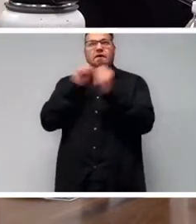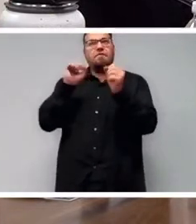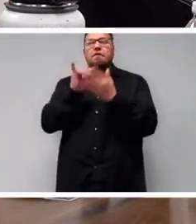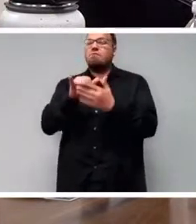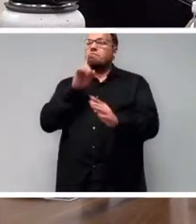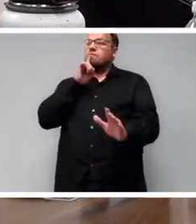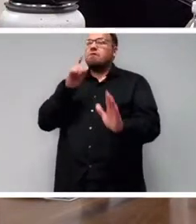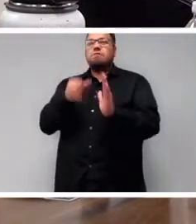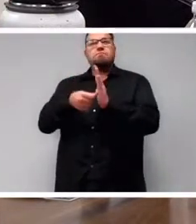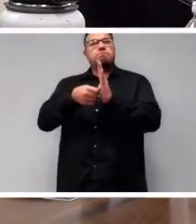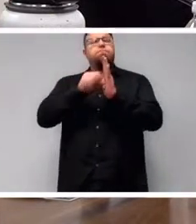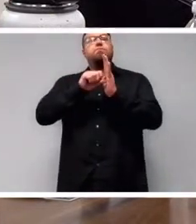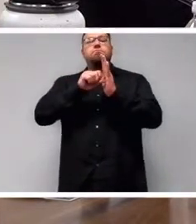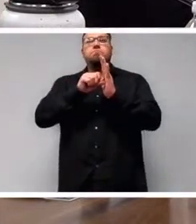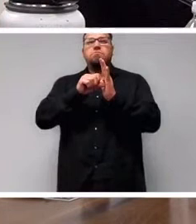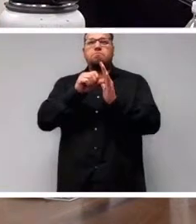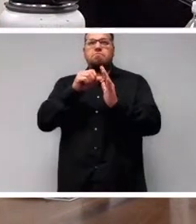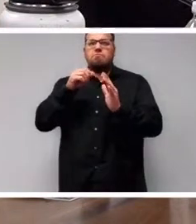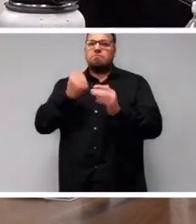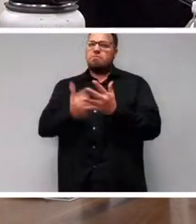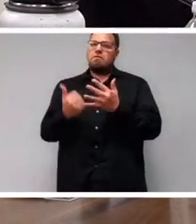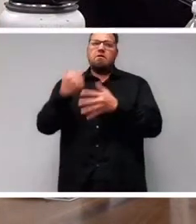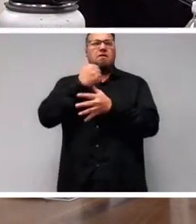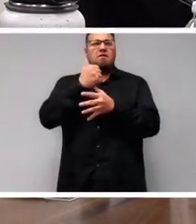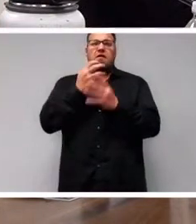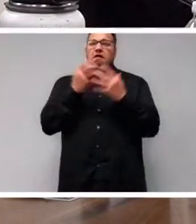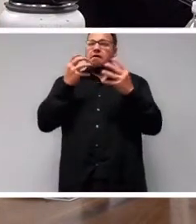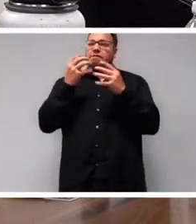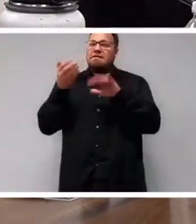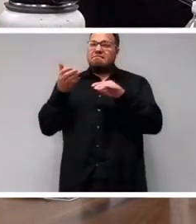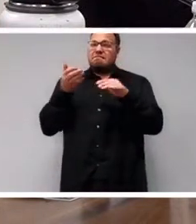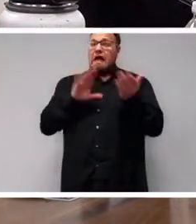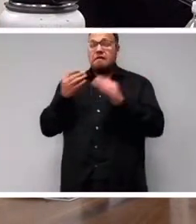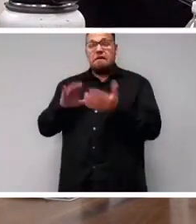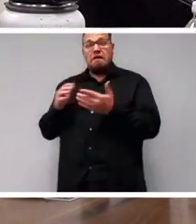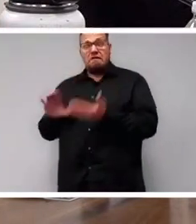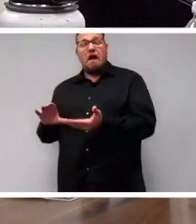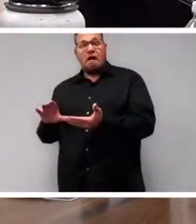and a priority for us. We've had a lot of deaths on the Willamette in the recent year,